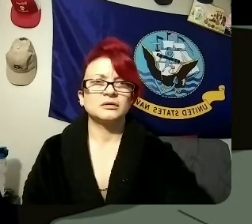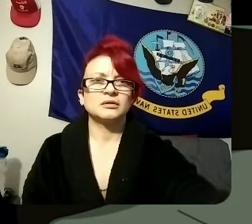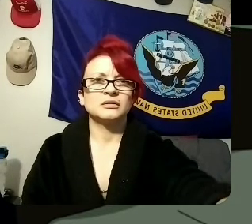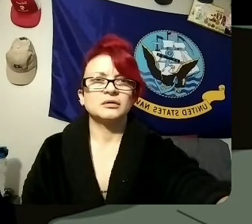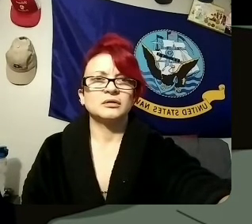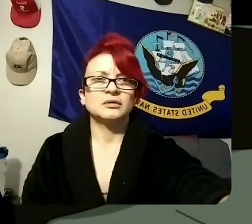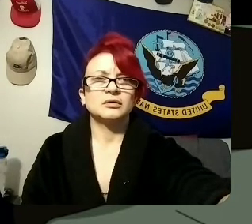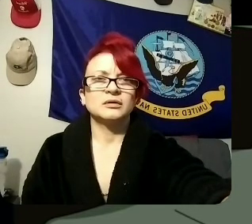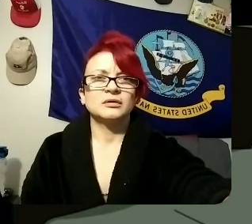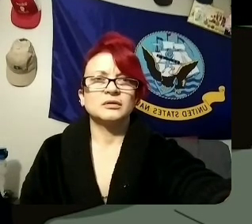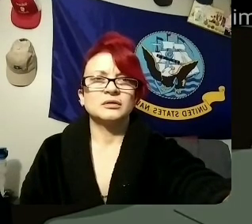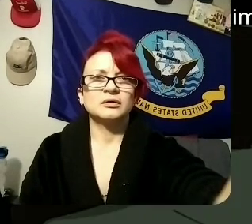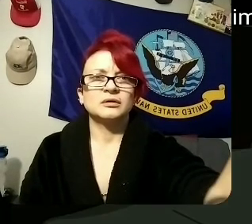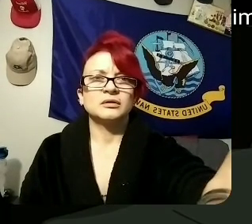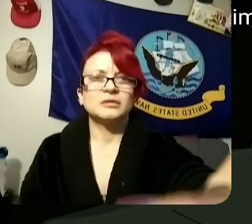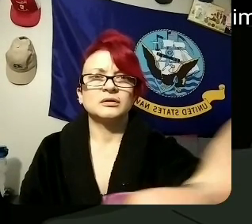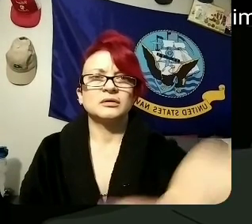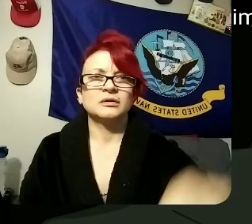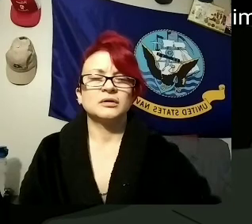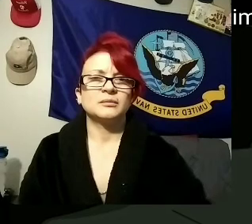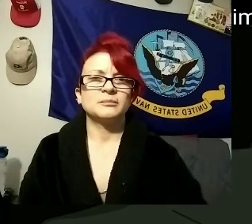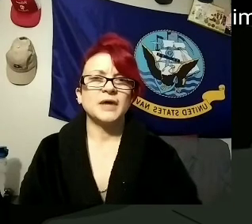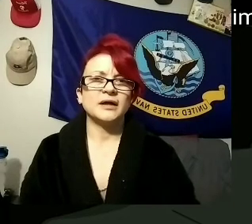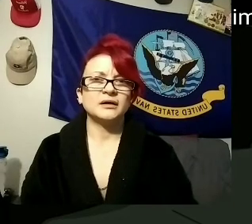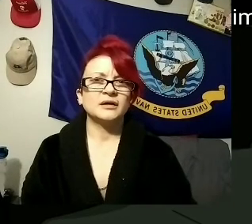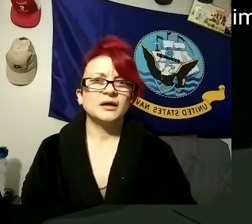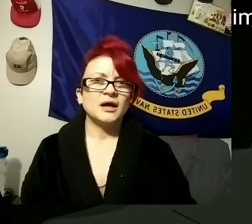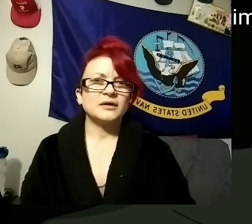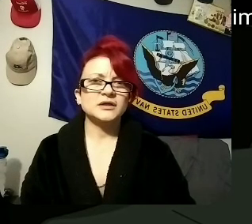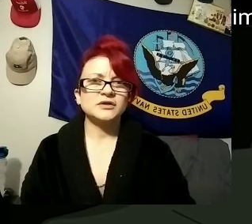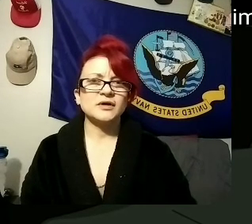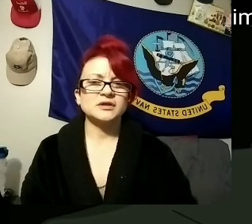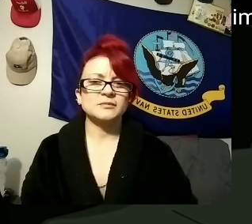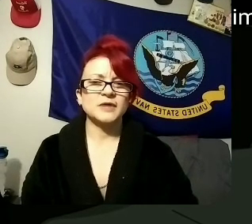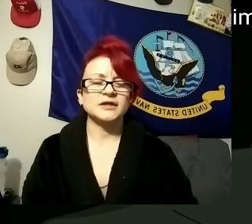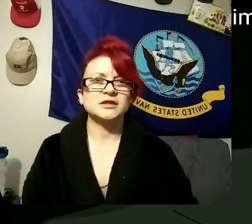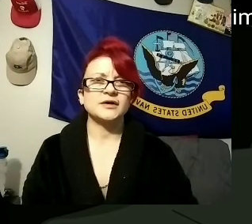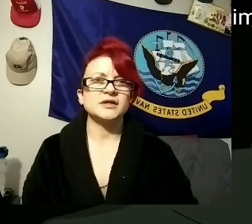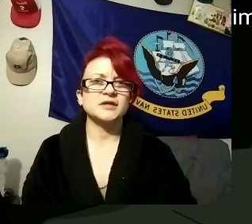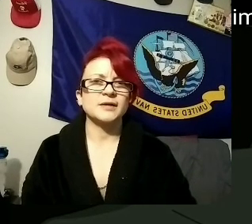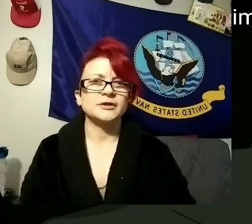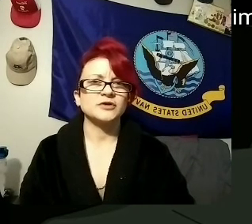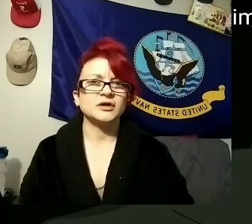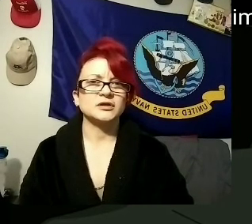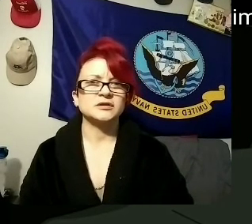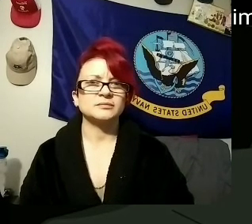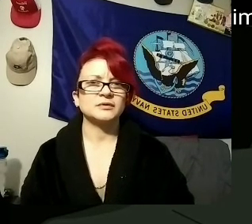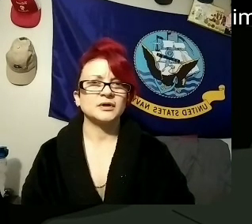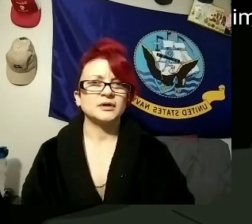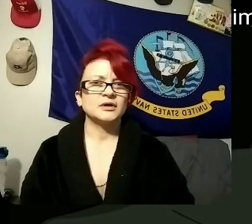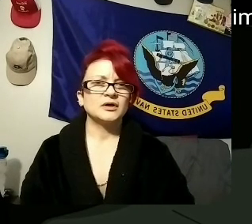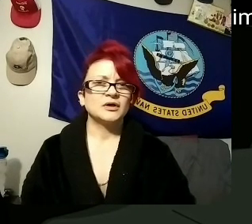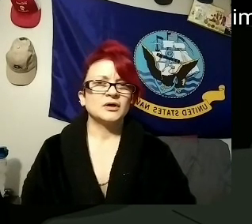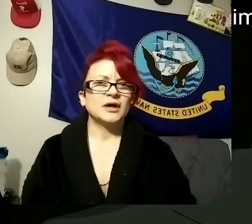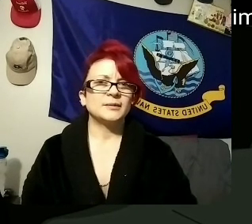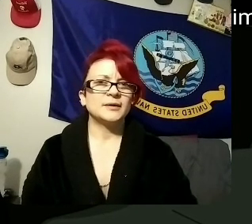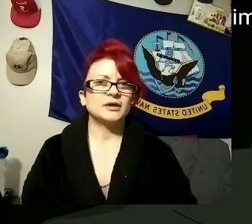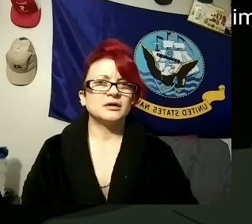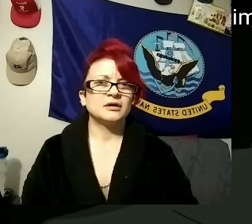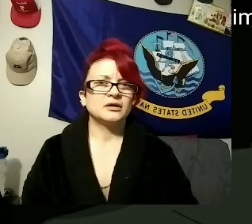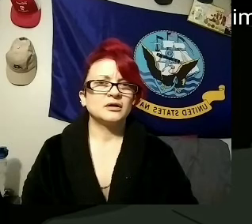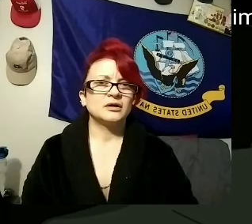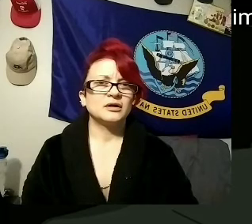saw it, why was there no proof? Man, unless you're on some like serious type of drugs, I